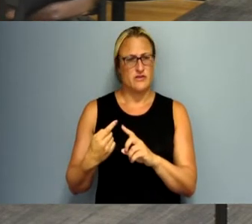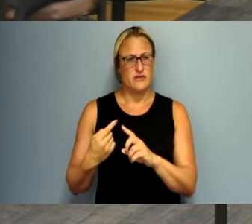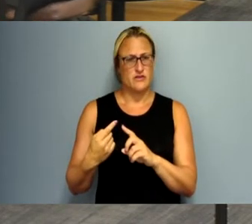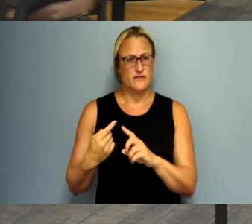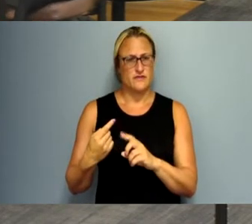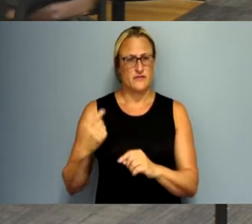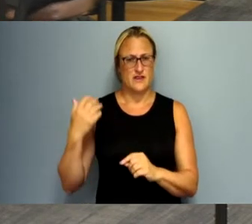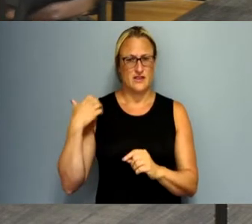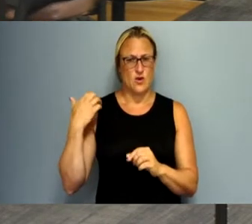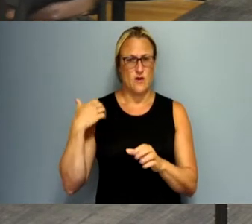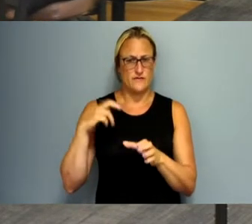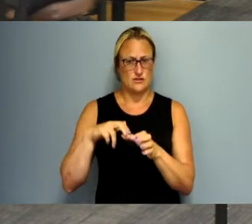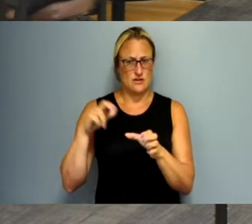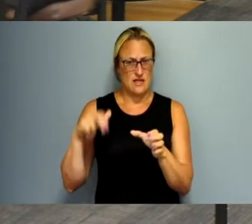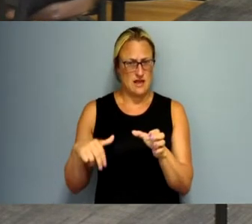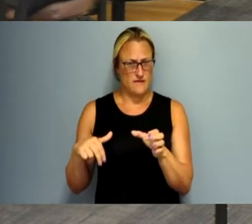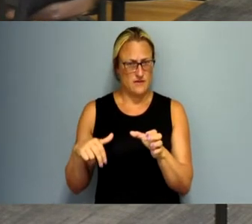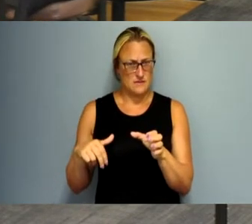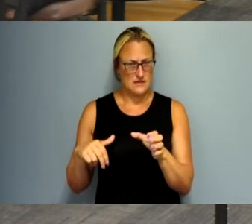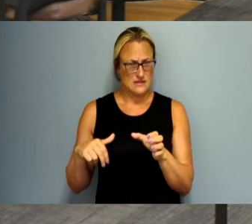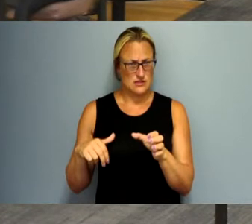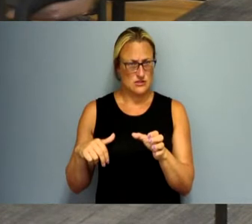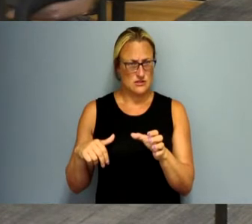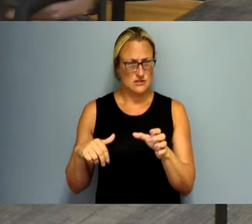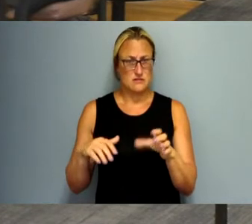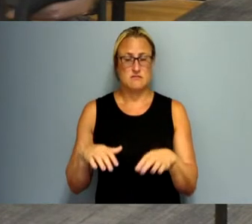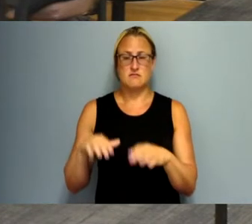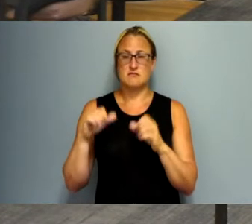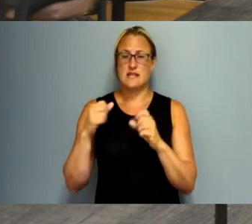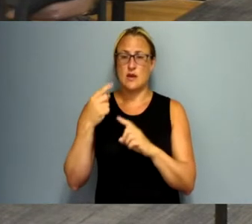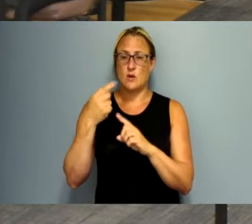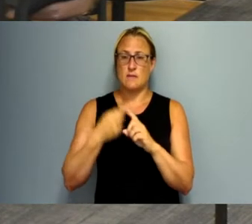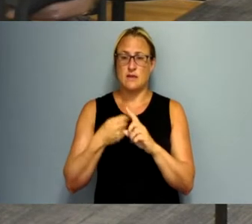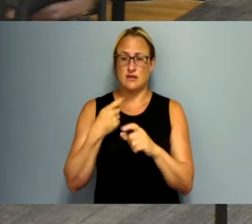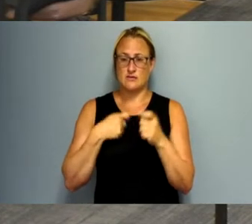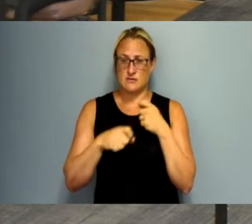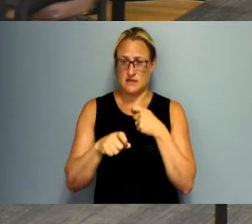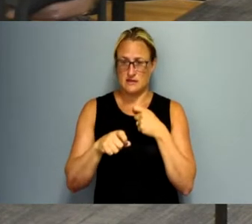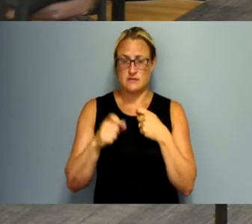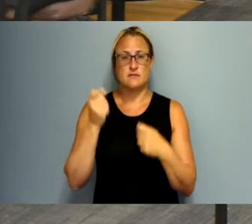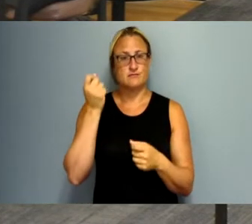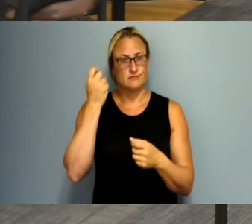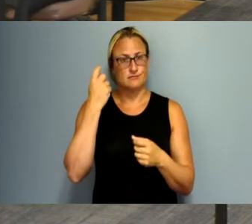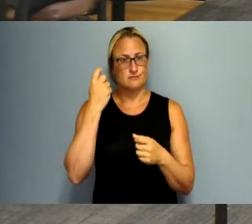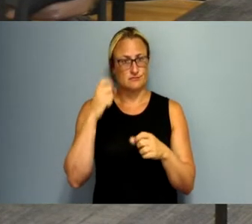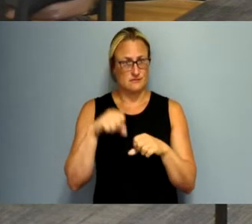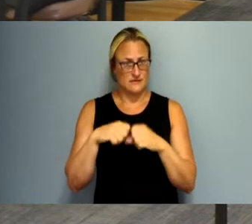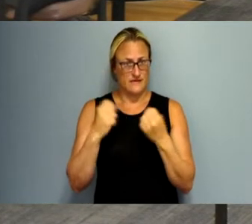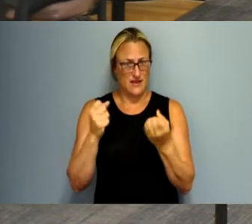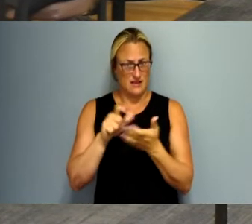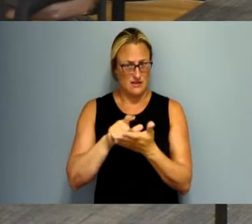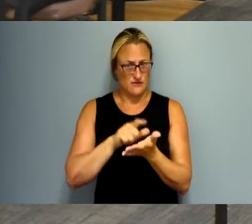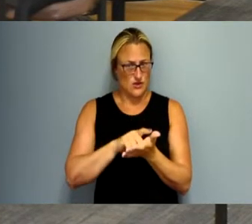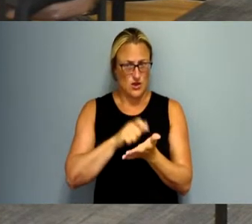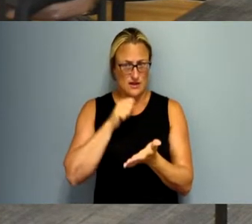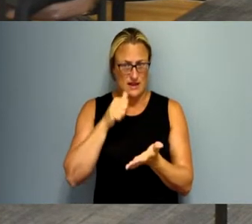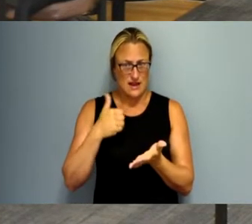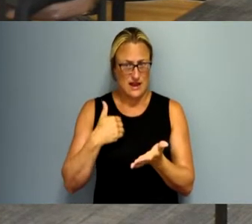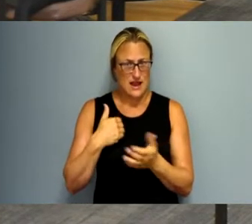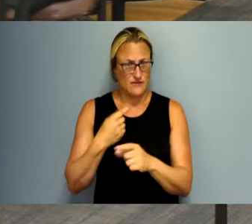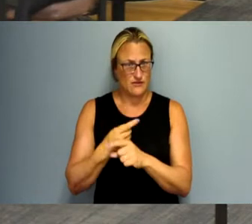left the position. It's taken us a month to replace them. We understand we're in violation of the law, correct? The right to know